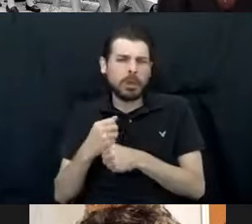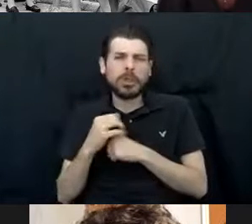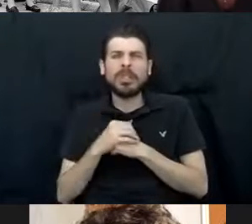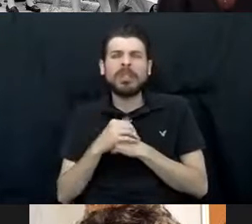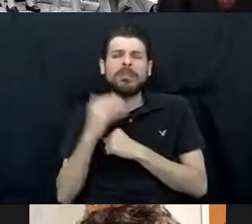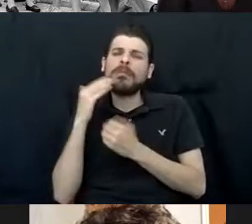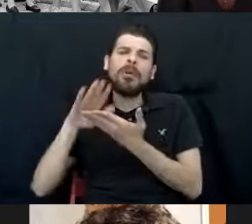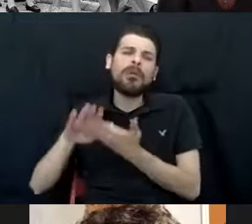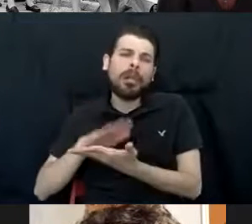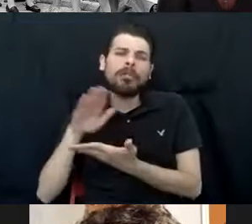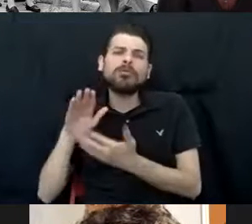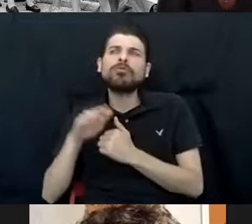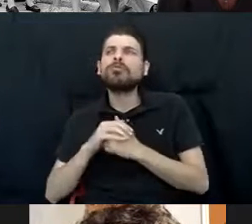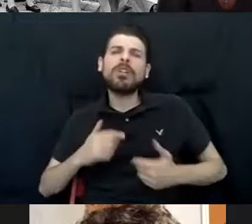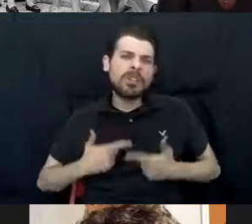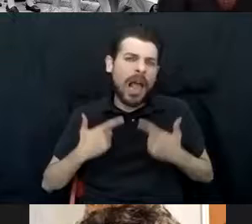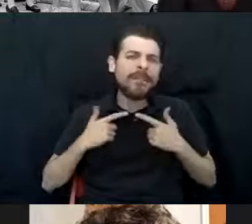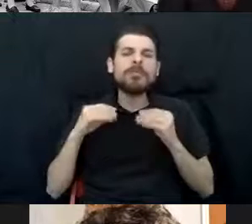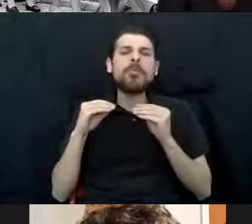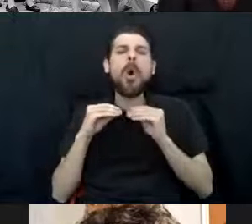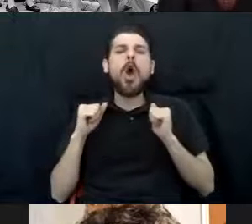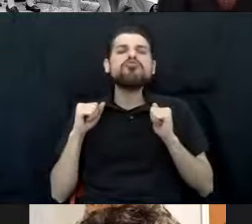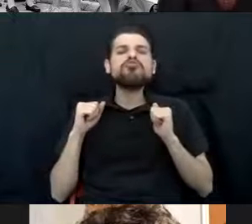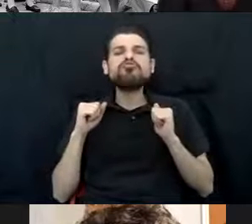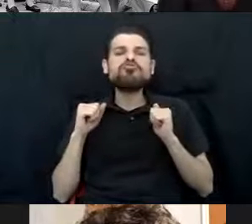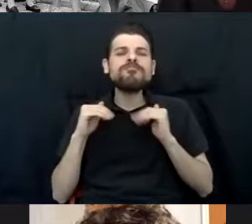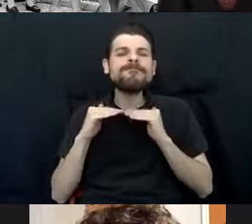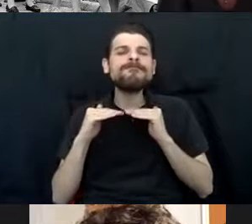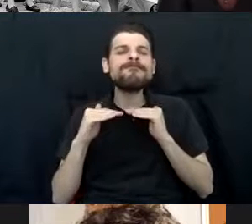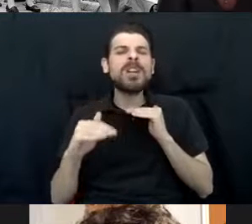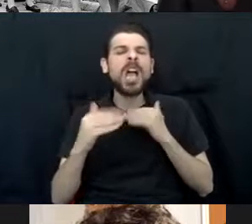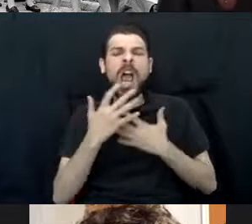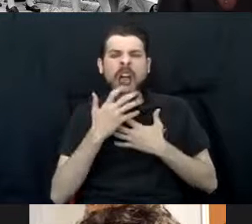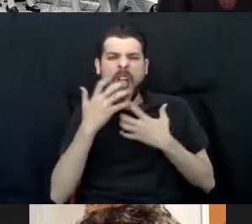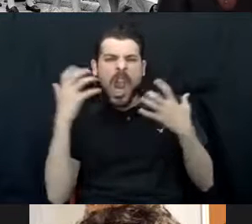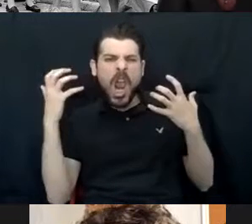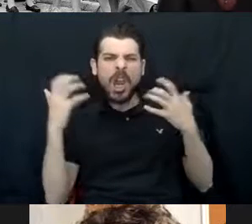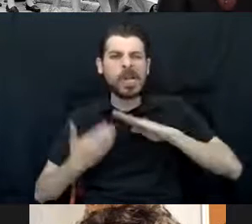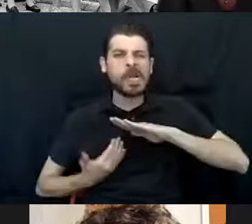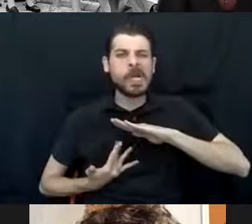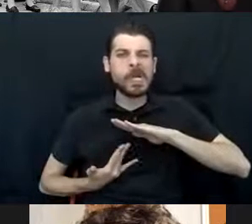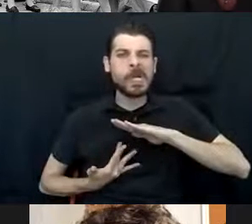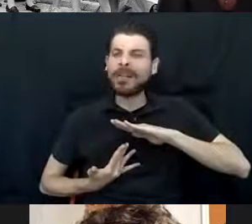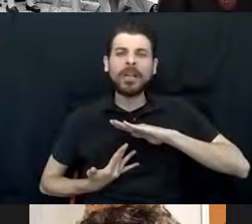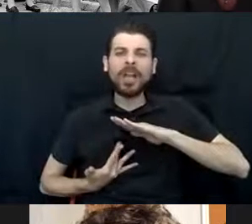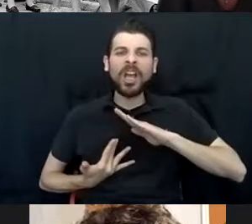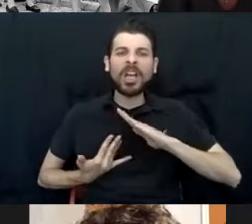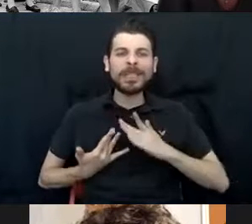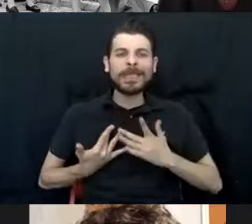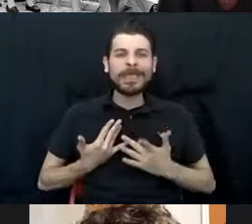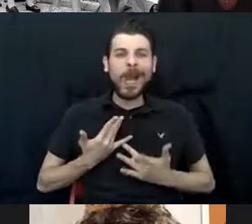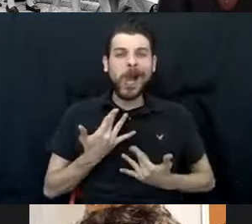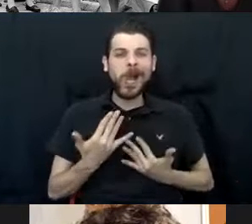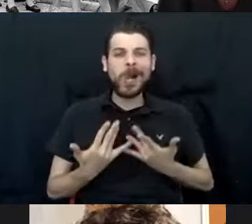college and life have tempered her, not taking the anger and the zeal away, but using it in a different